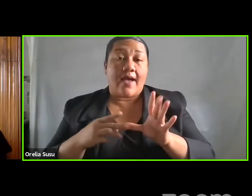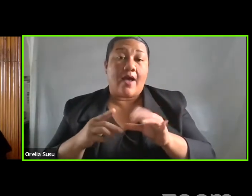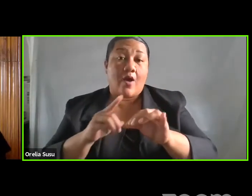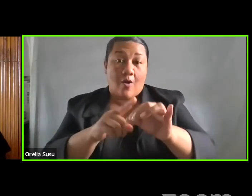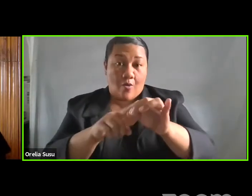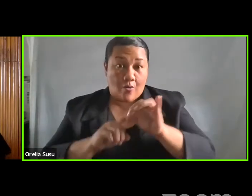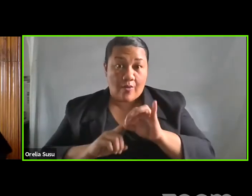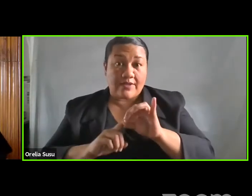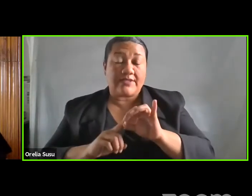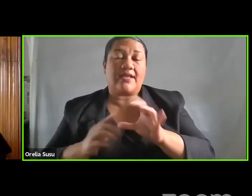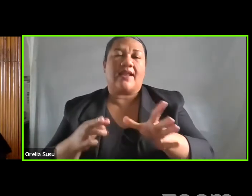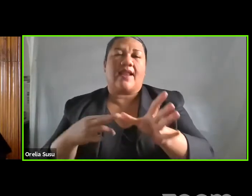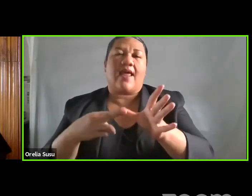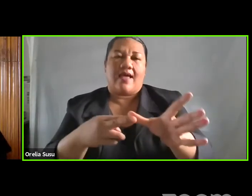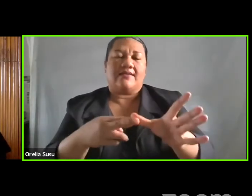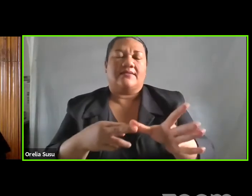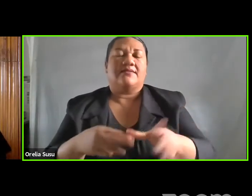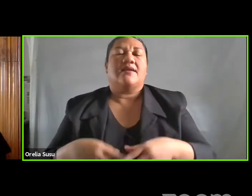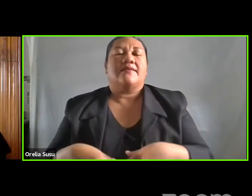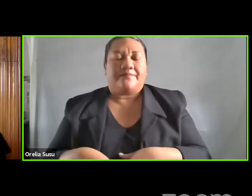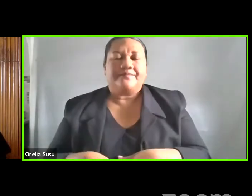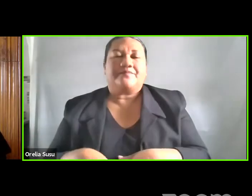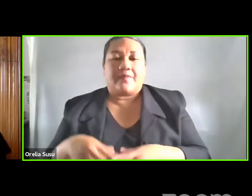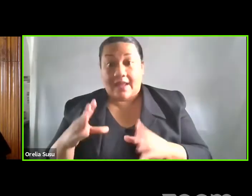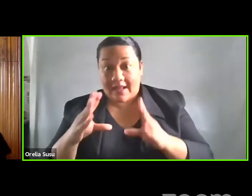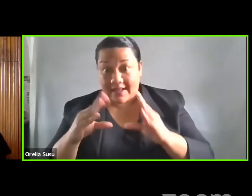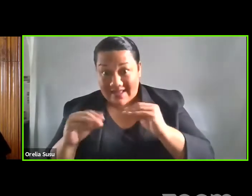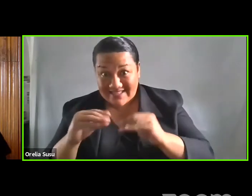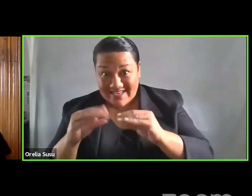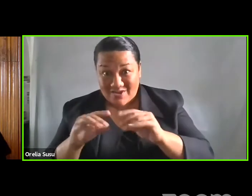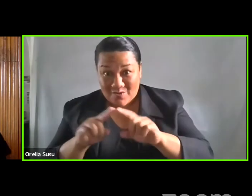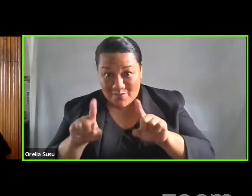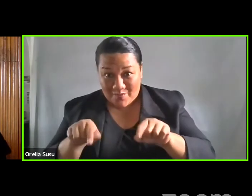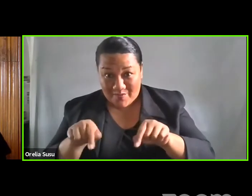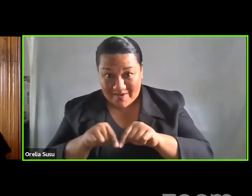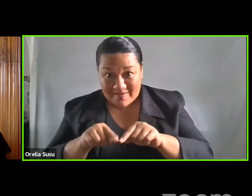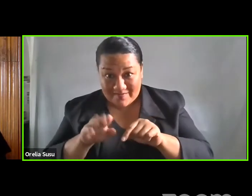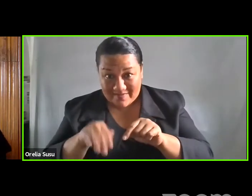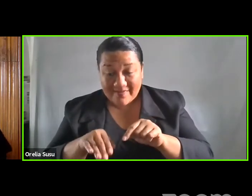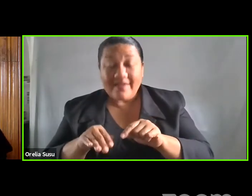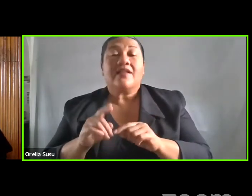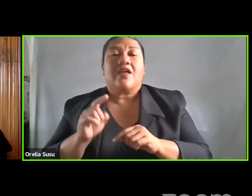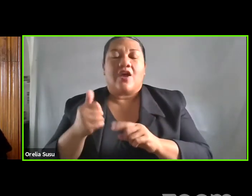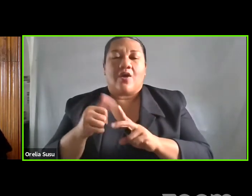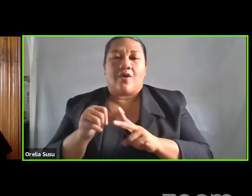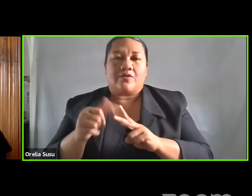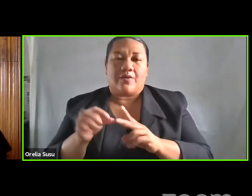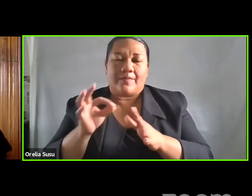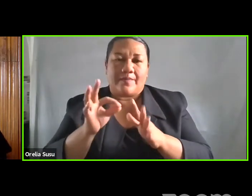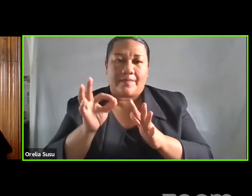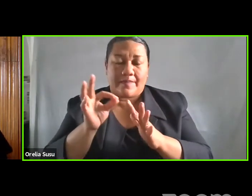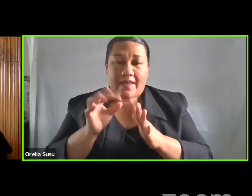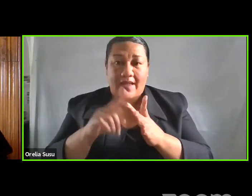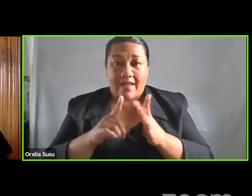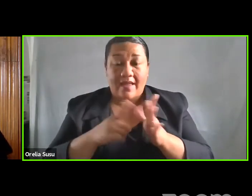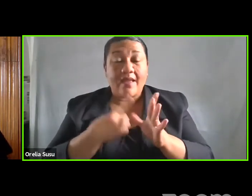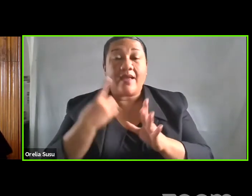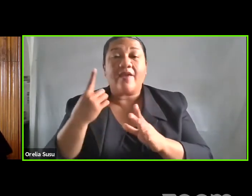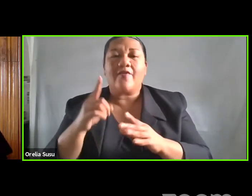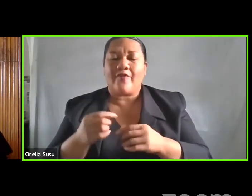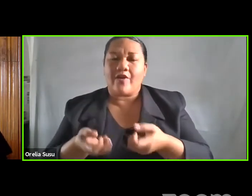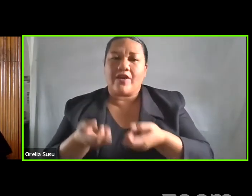group. And straight after that, we're hoping to have a little PIA, which is going to give time for participants